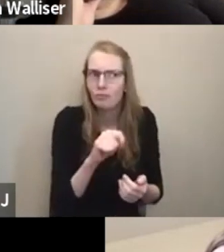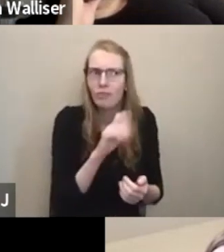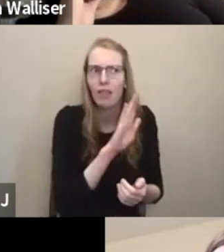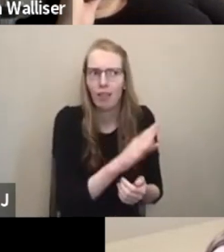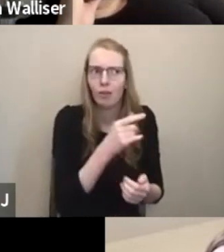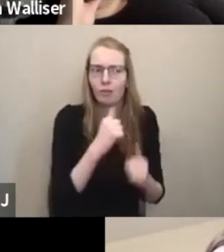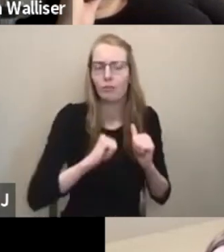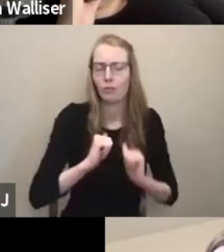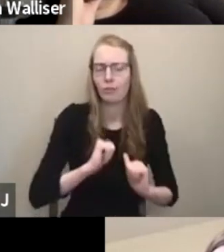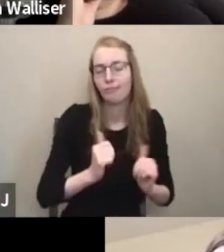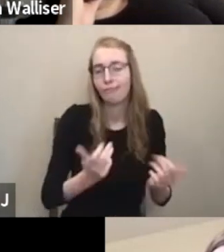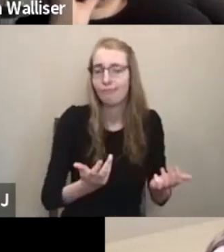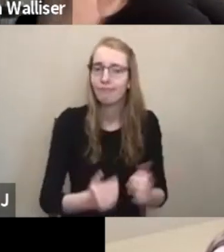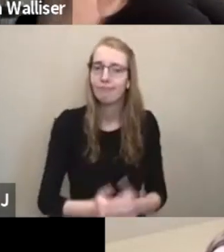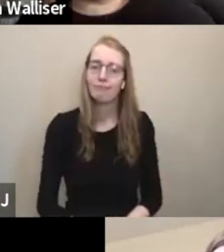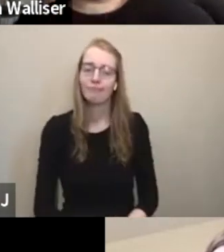Okay.